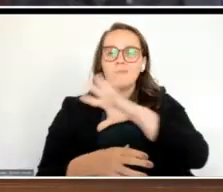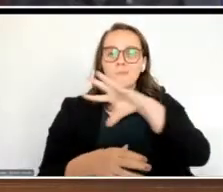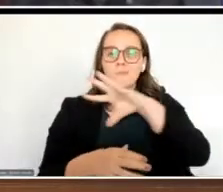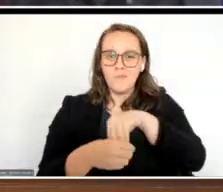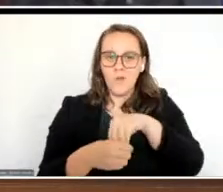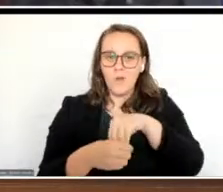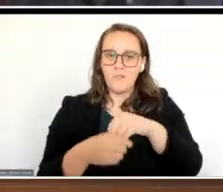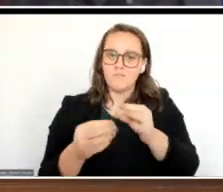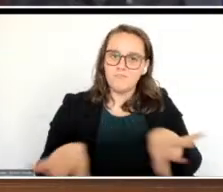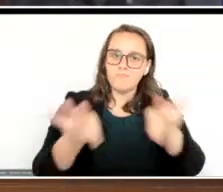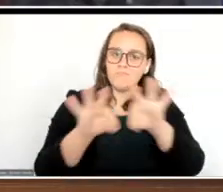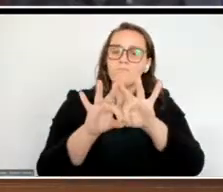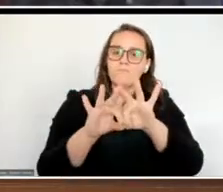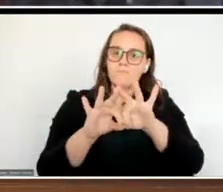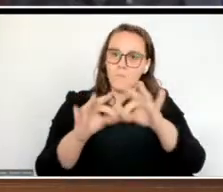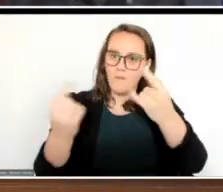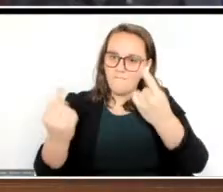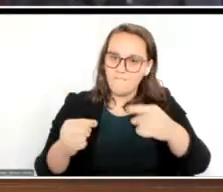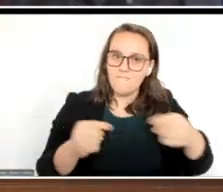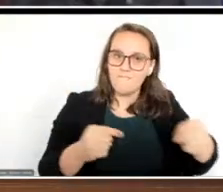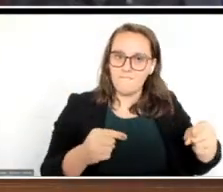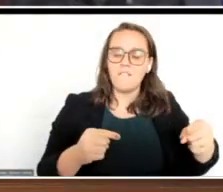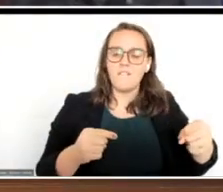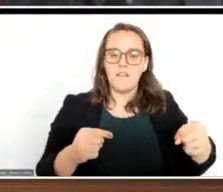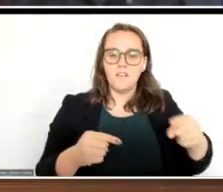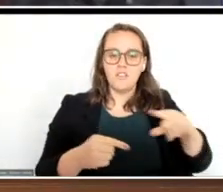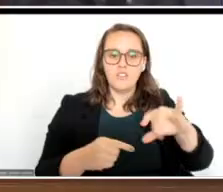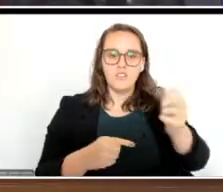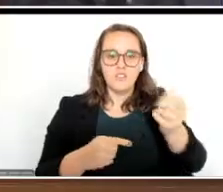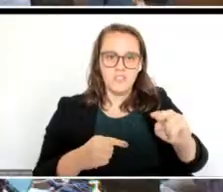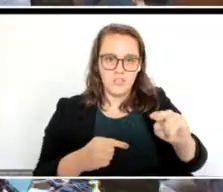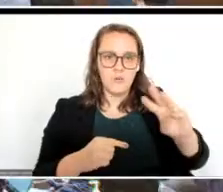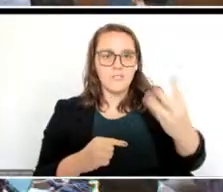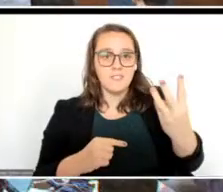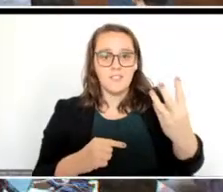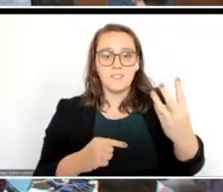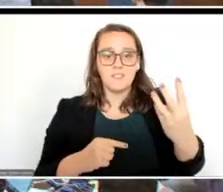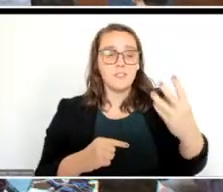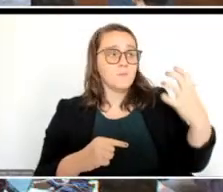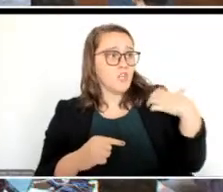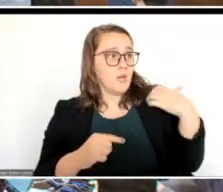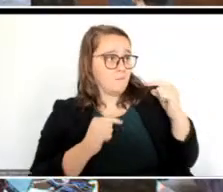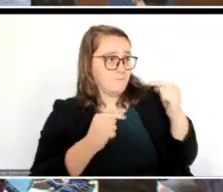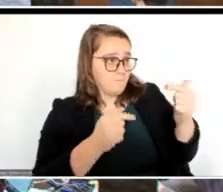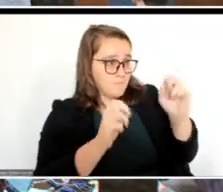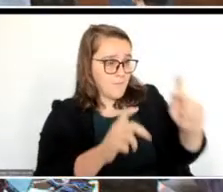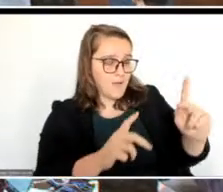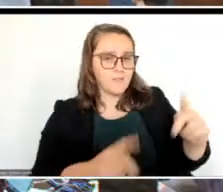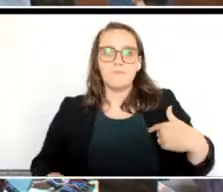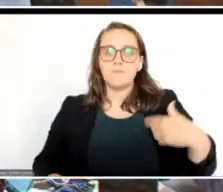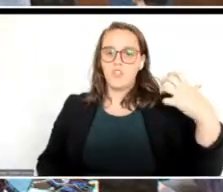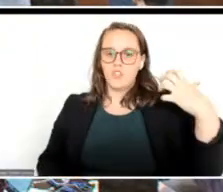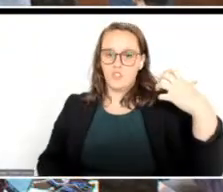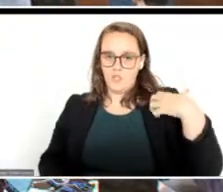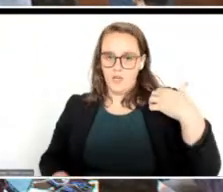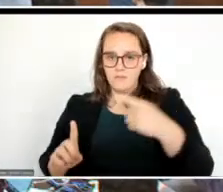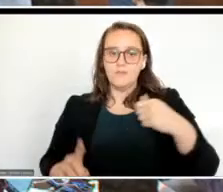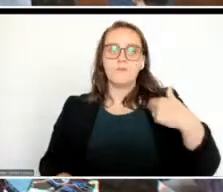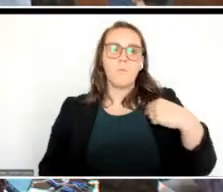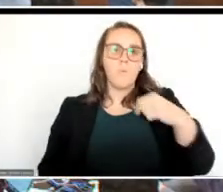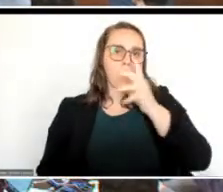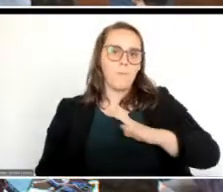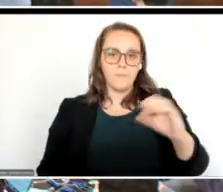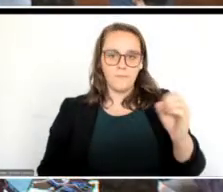of January 6th. Mr. Chairman, I yield back. Gentlewoman yields back. The chair recognizes the gentleman